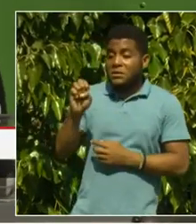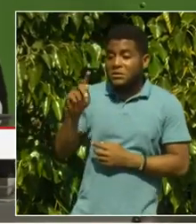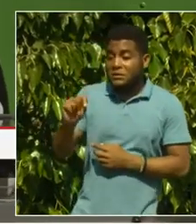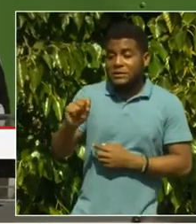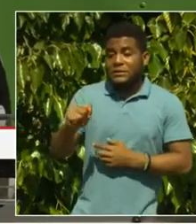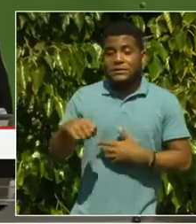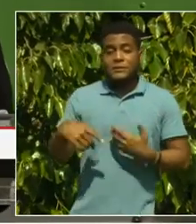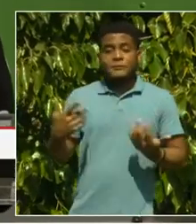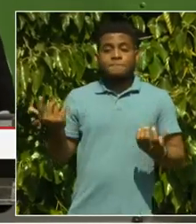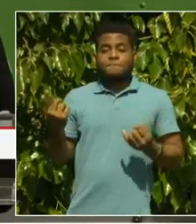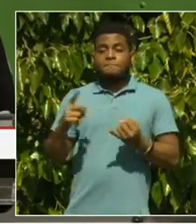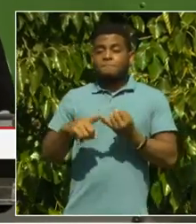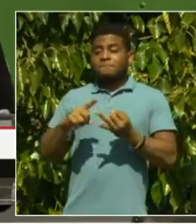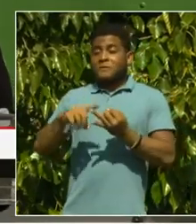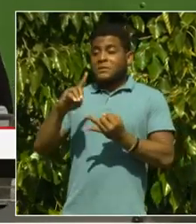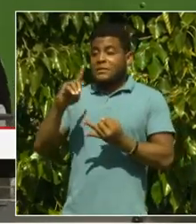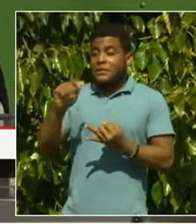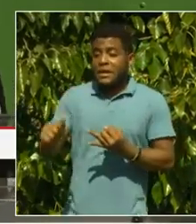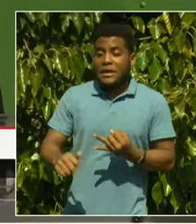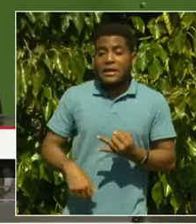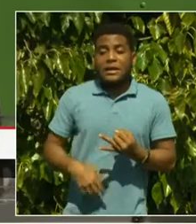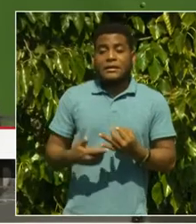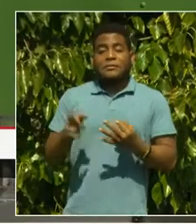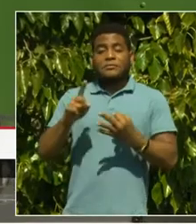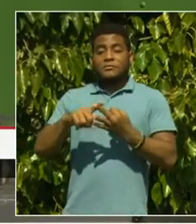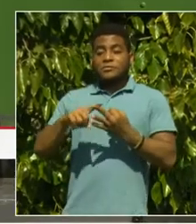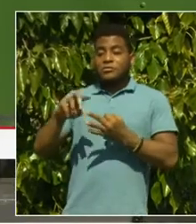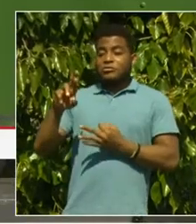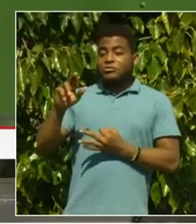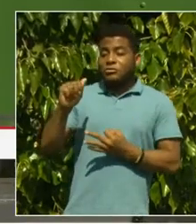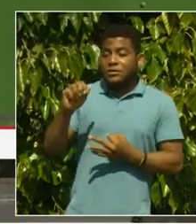creed, any other demographic you can think of.